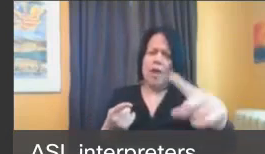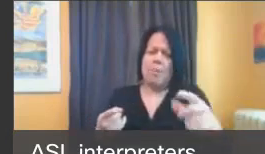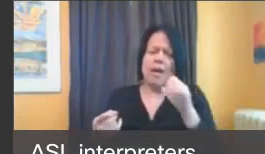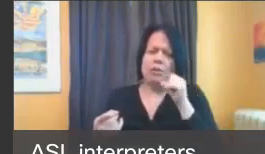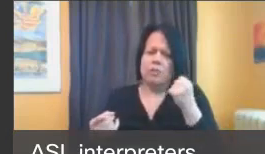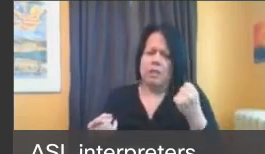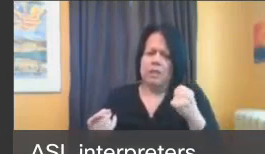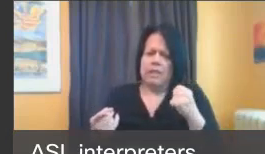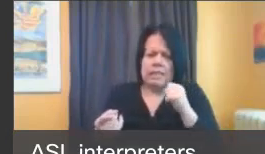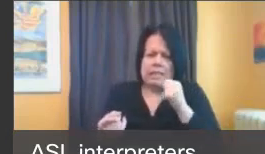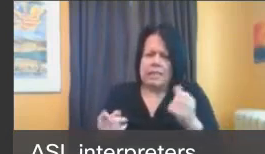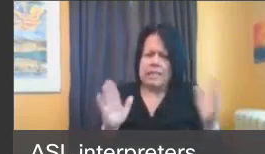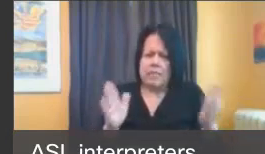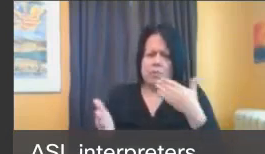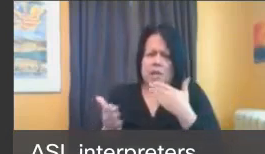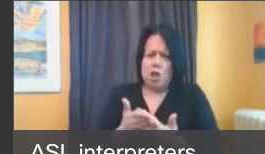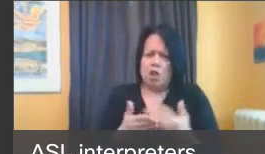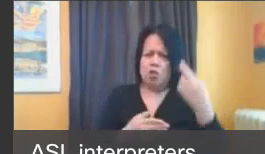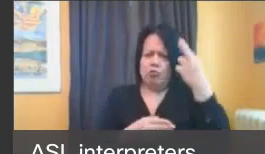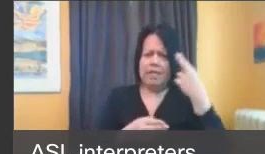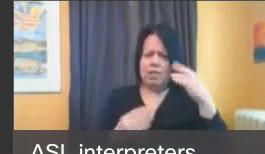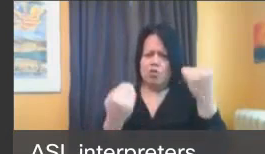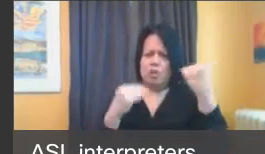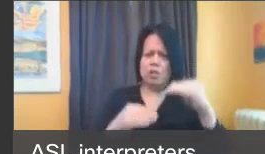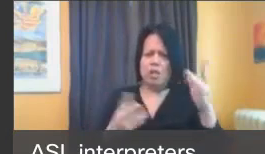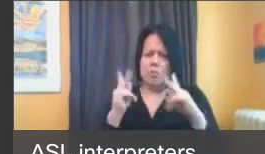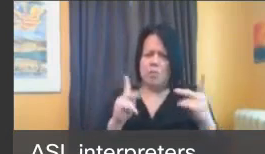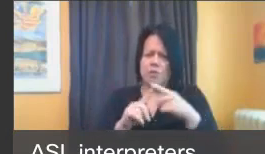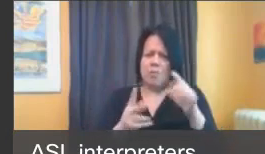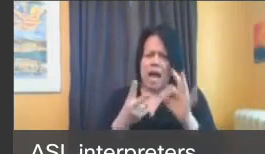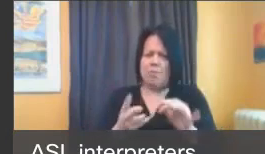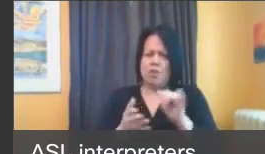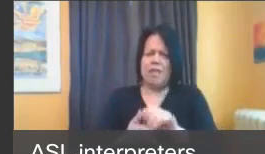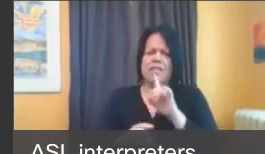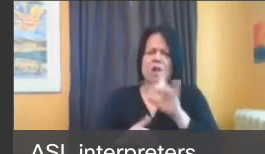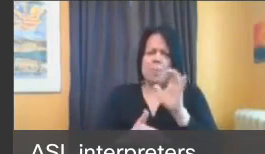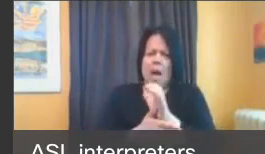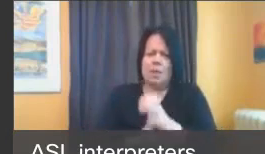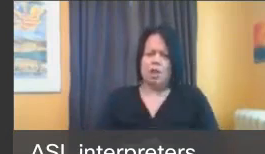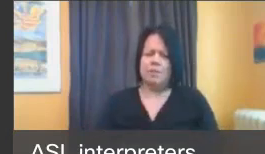There doesn't seem to be a good reason to restrict people from an option that's very popular.